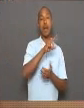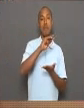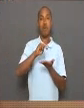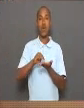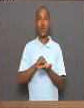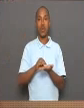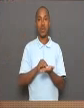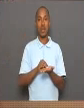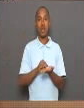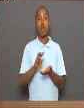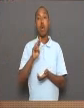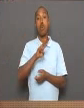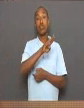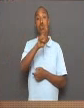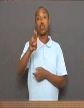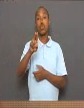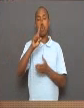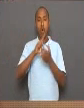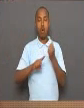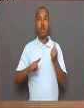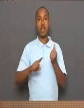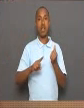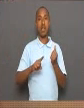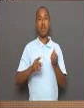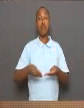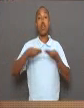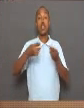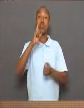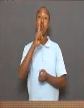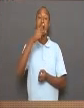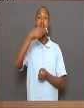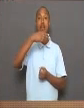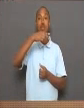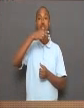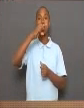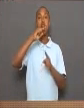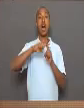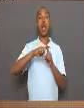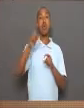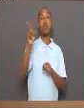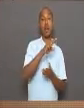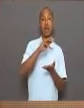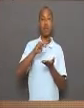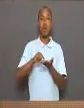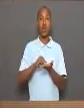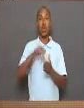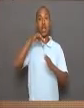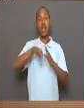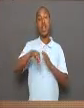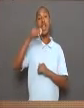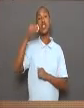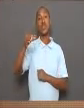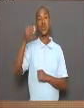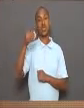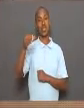molecule, or those that can only furnish one hydrogen ion per molecule in an